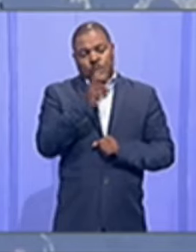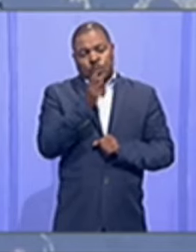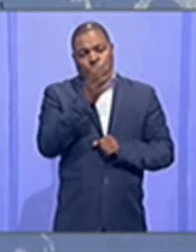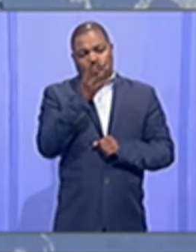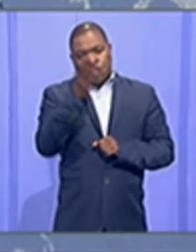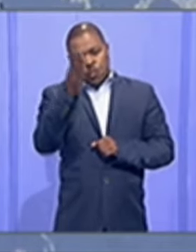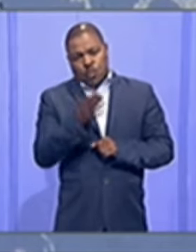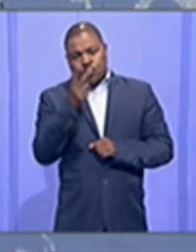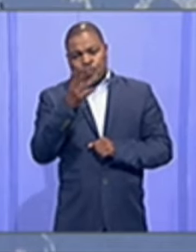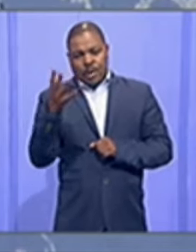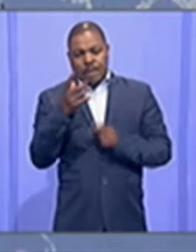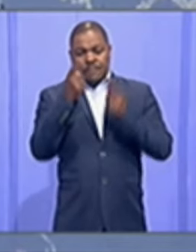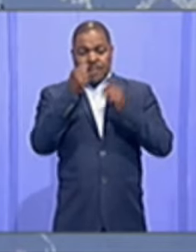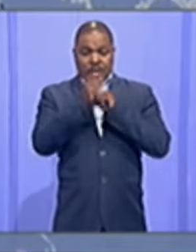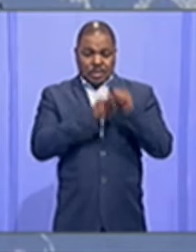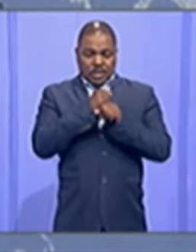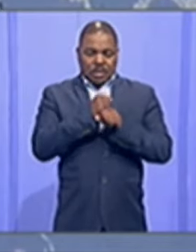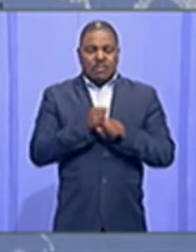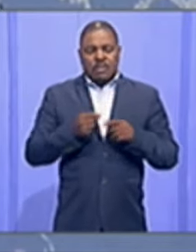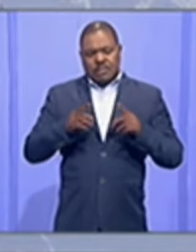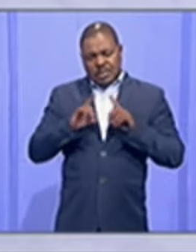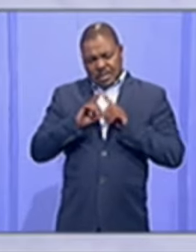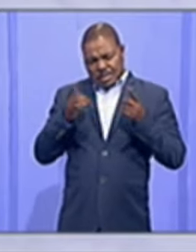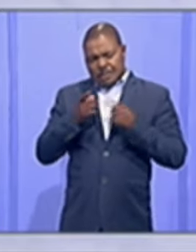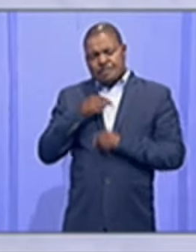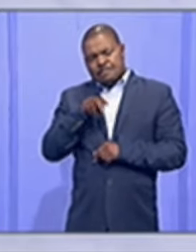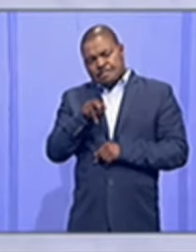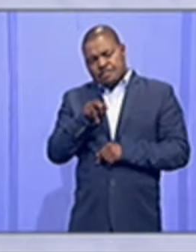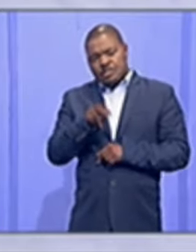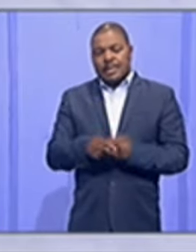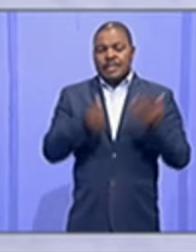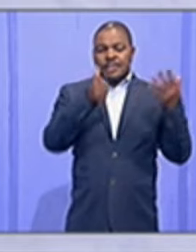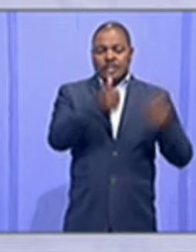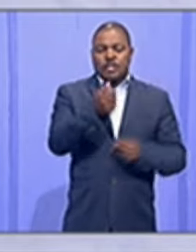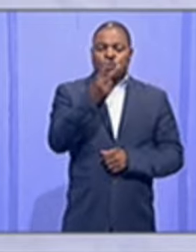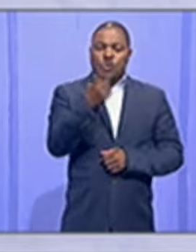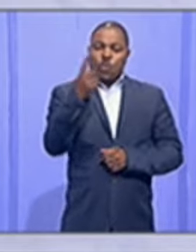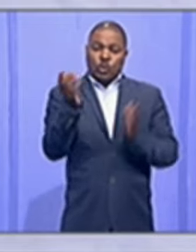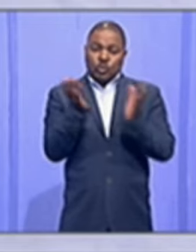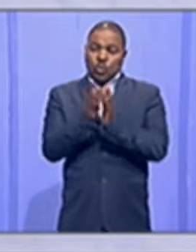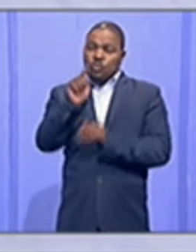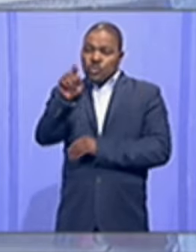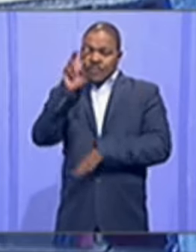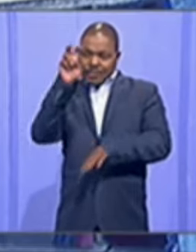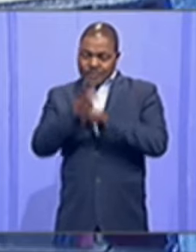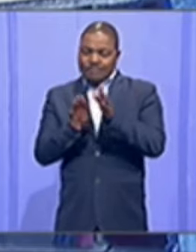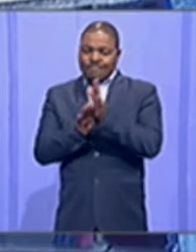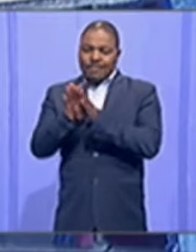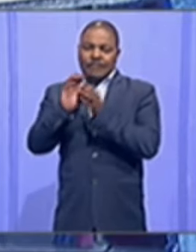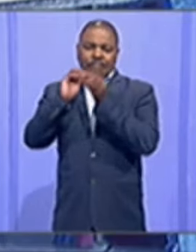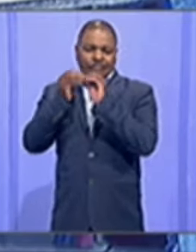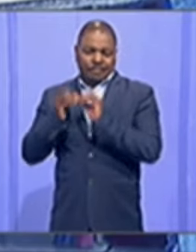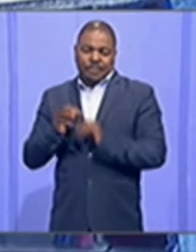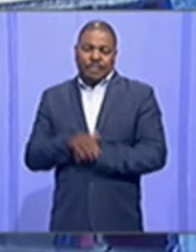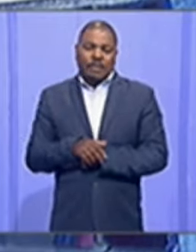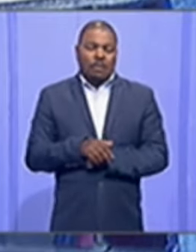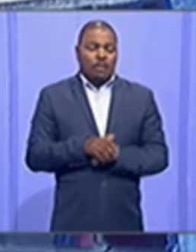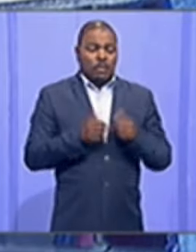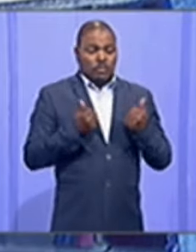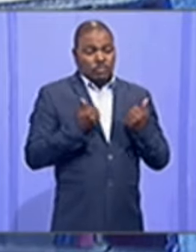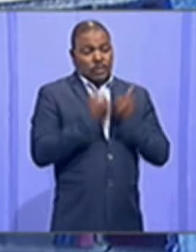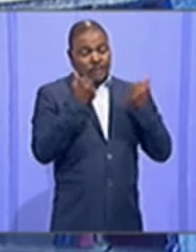2024-2025 re lemogile re lefapha gore go na le dikolo di ka nna 621 tse di tlhokang go tlhabololo. Go dikgwetlho tse di amanang